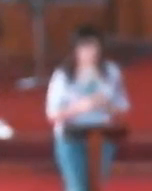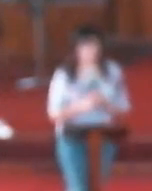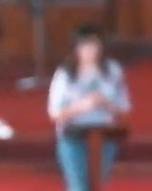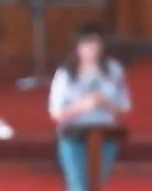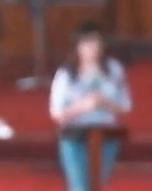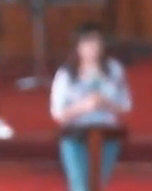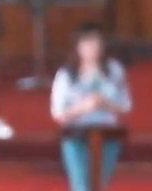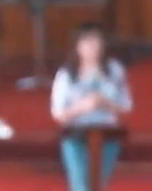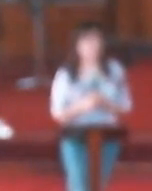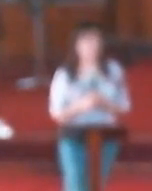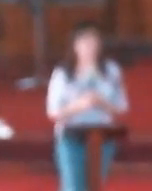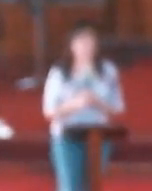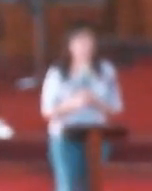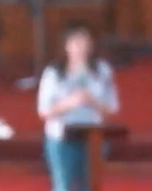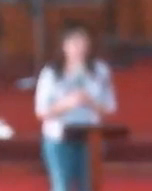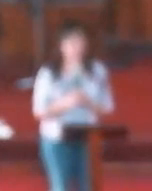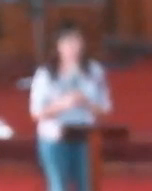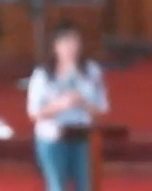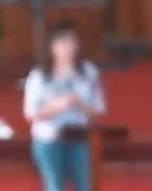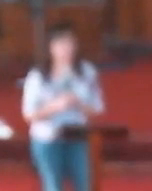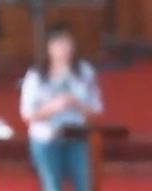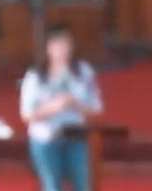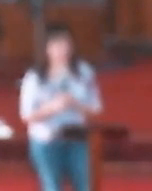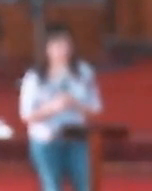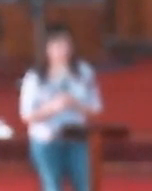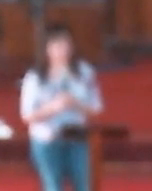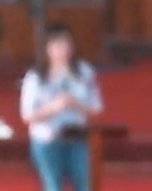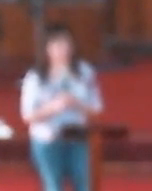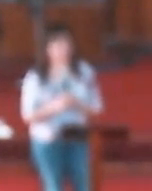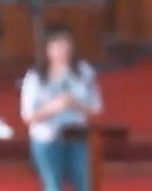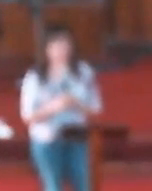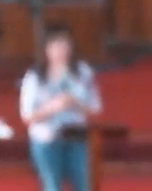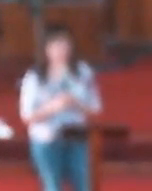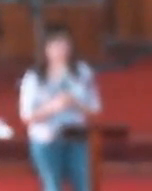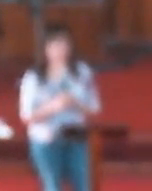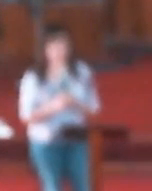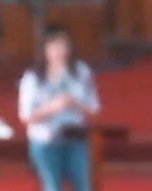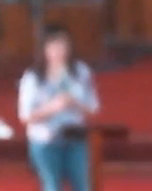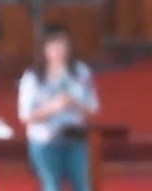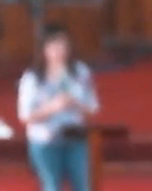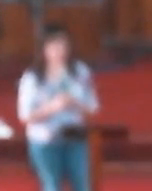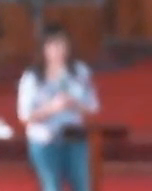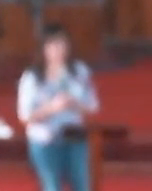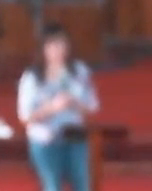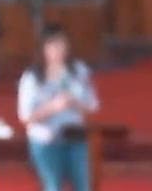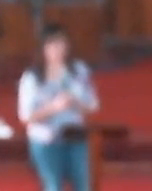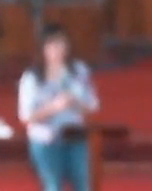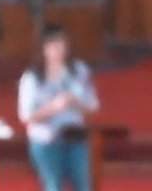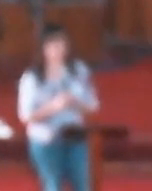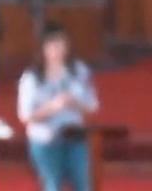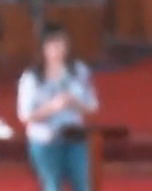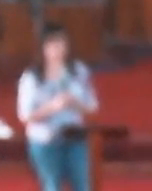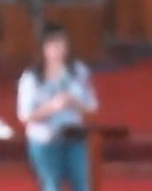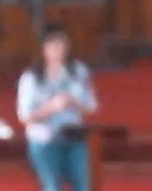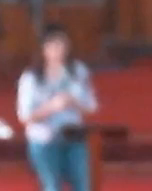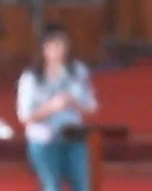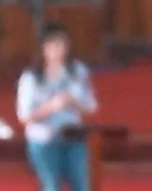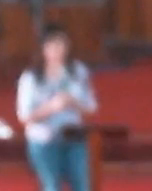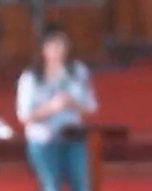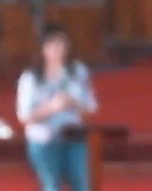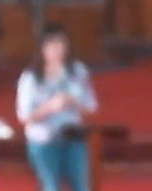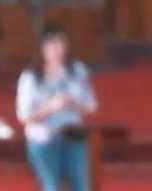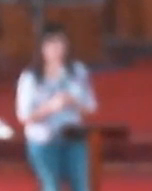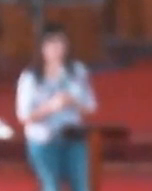Juan el Bautista, Zacarías, estaba encargado, era un sacerdote y estaba encargado de cierta fiesta